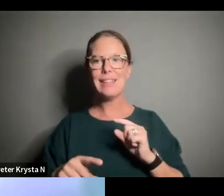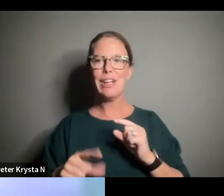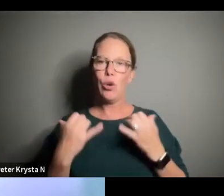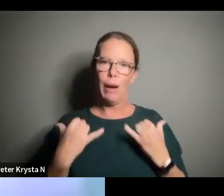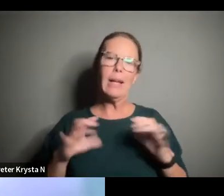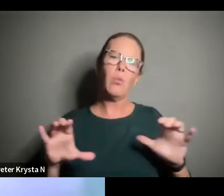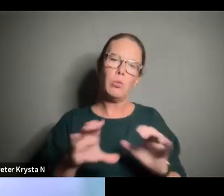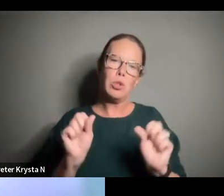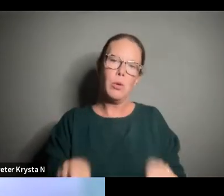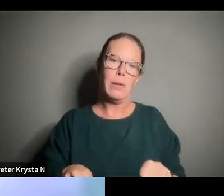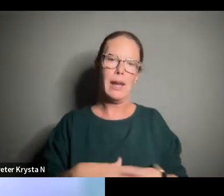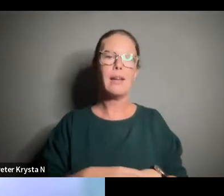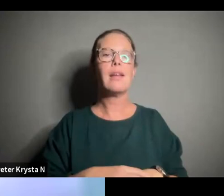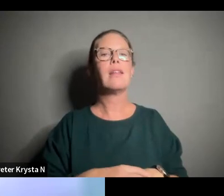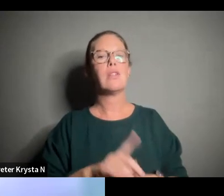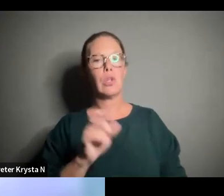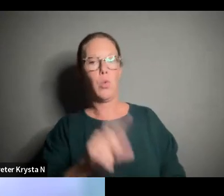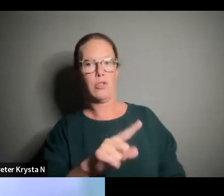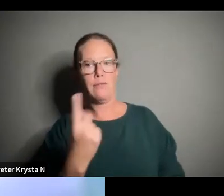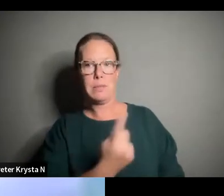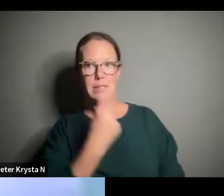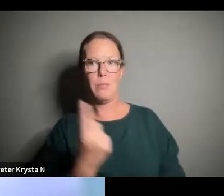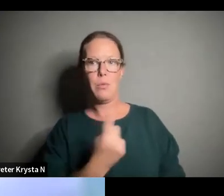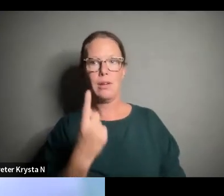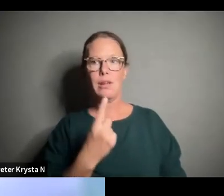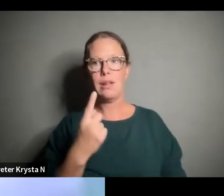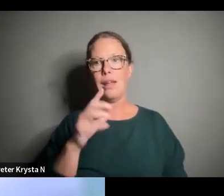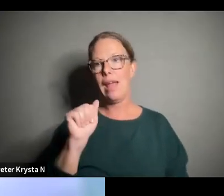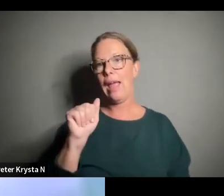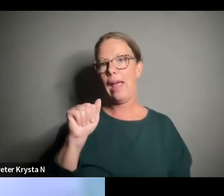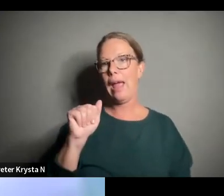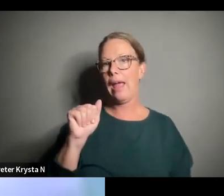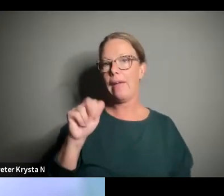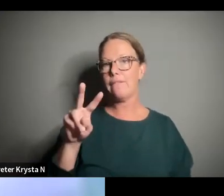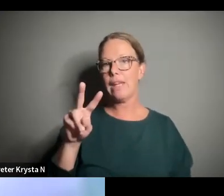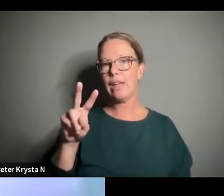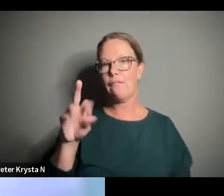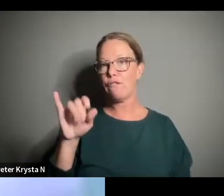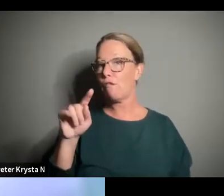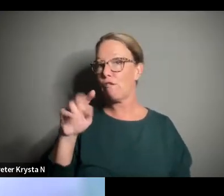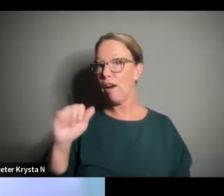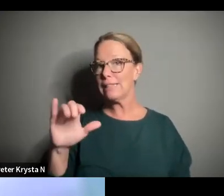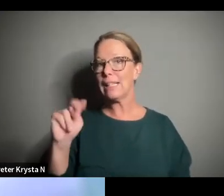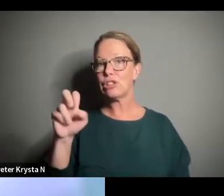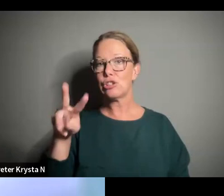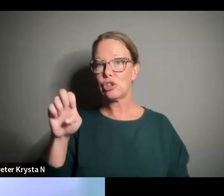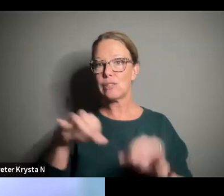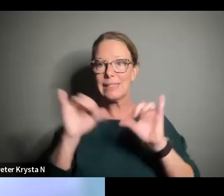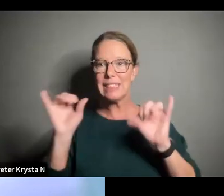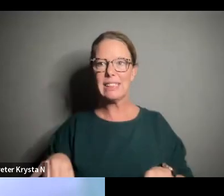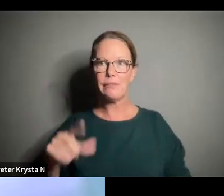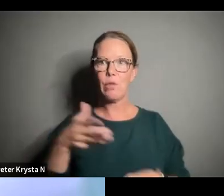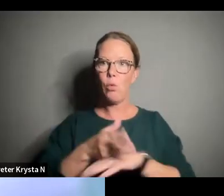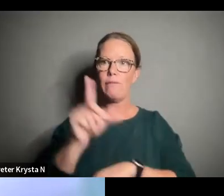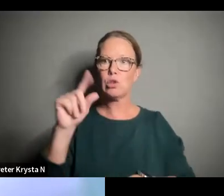we can. There's a question from somebody who says they have an Avery phrenic nerve stimulator for 21 years, but their doctor's retired and they